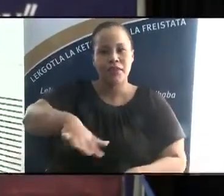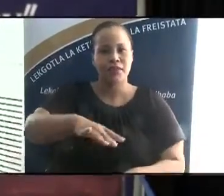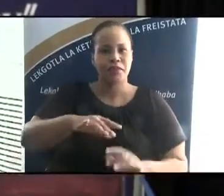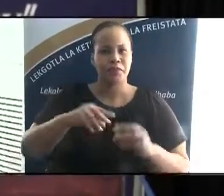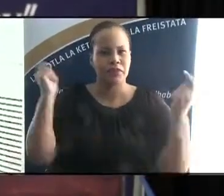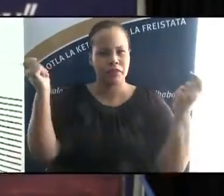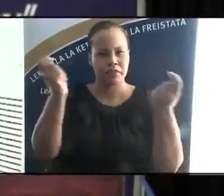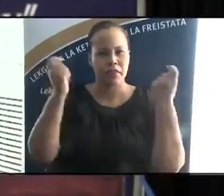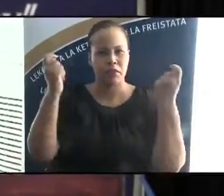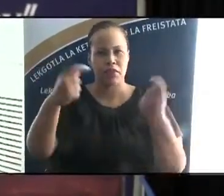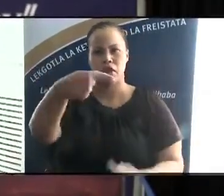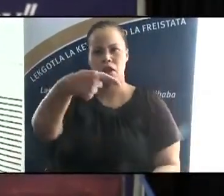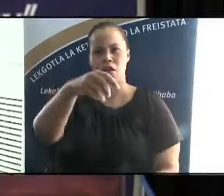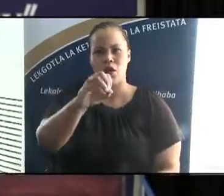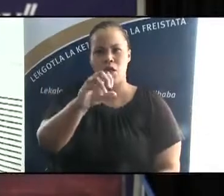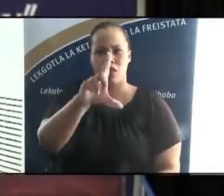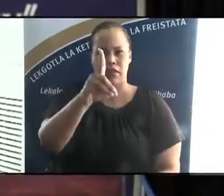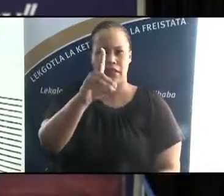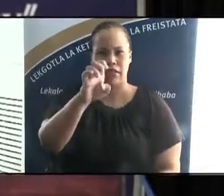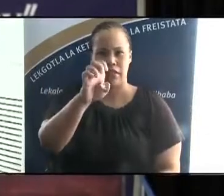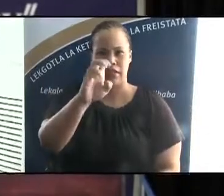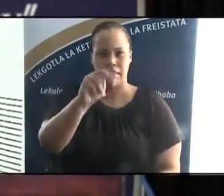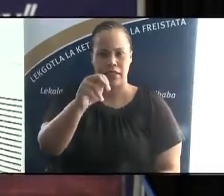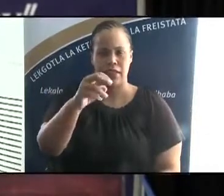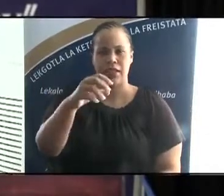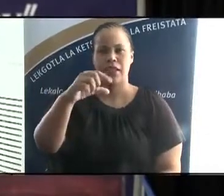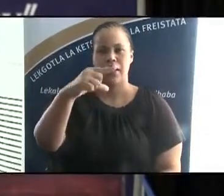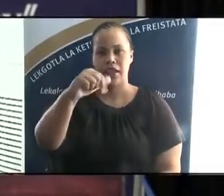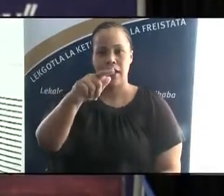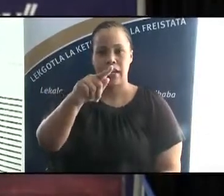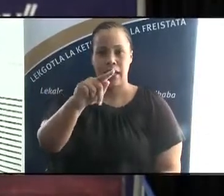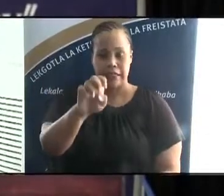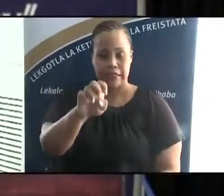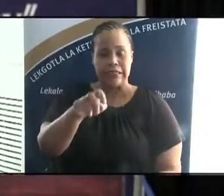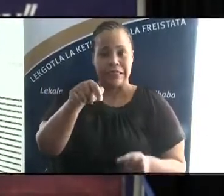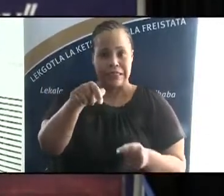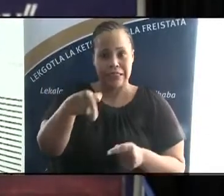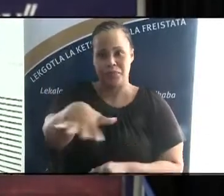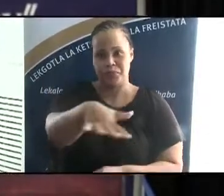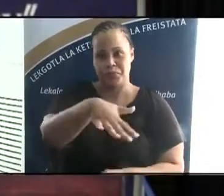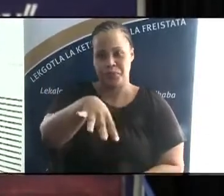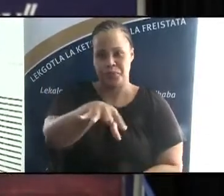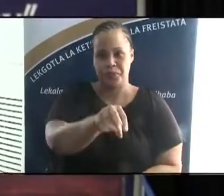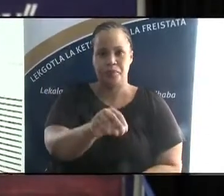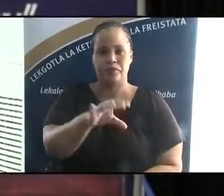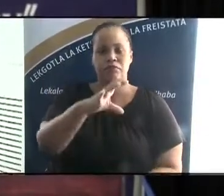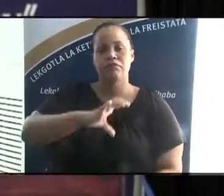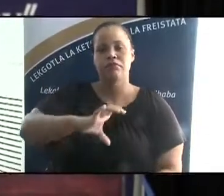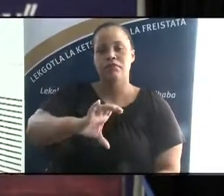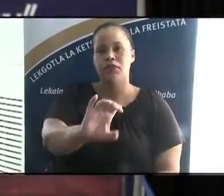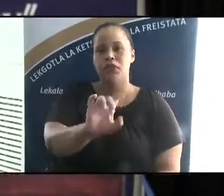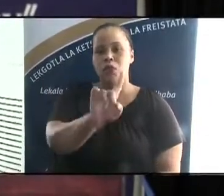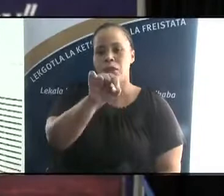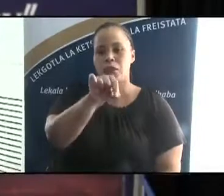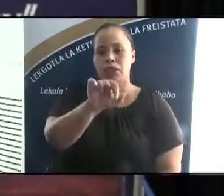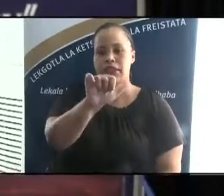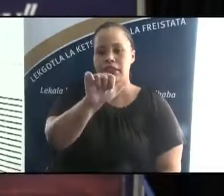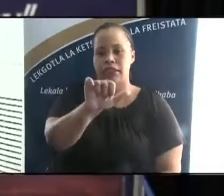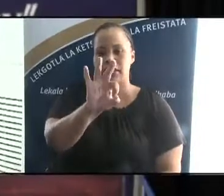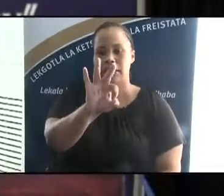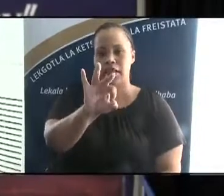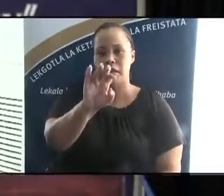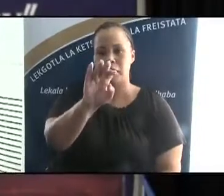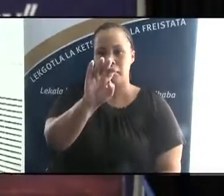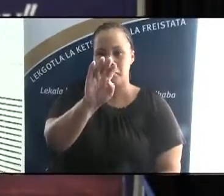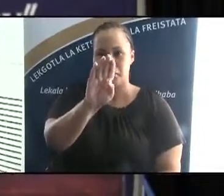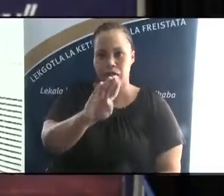on the slopes of the Drakensberg. Conditional grants allocated to this district amounts to 1.635 billion